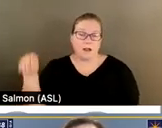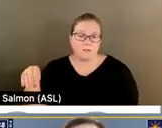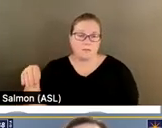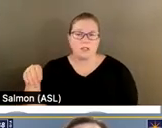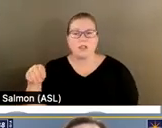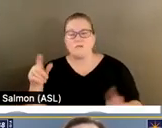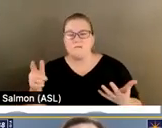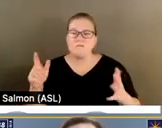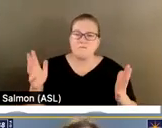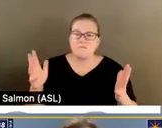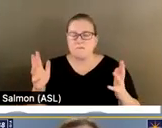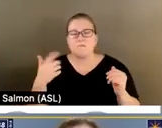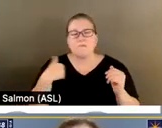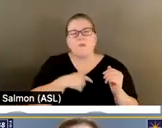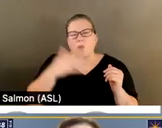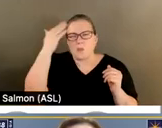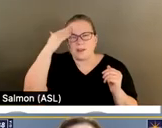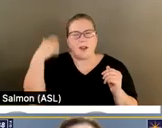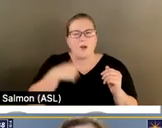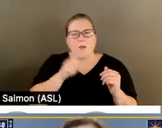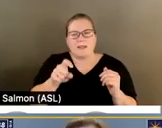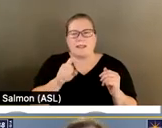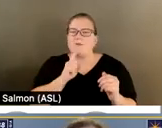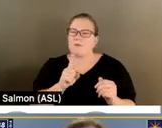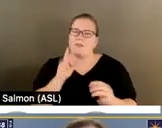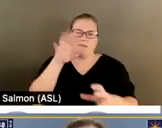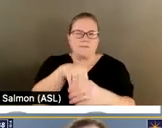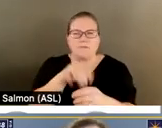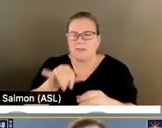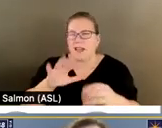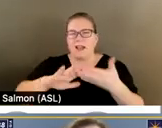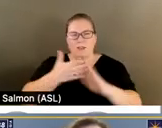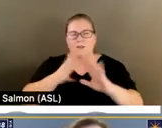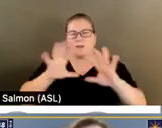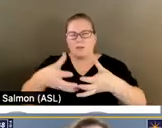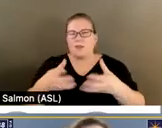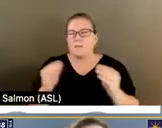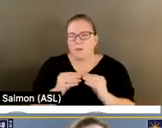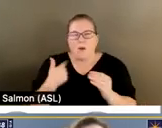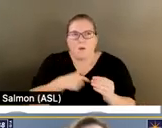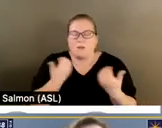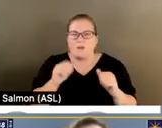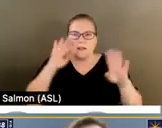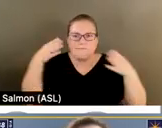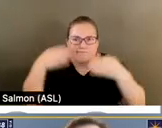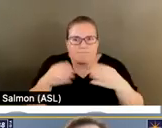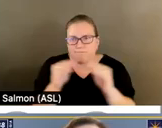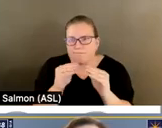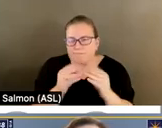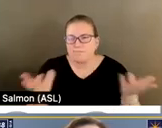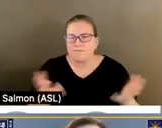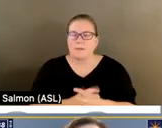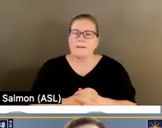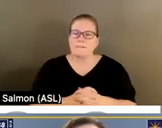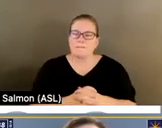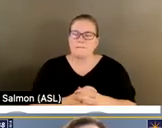again, we know that we can reach out more to that community and are working on strategies to do that. And that is all I have. And I will now